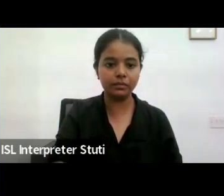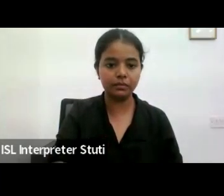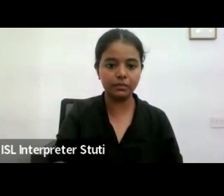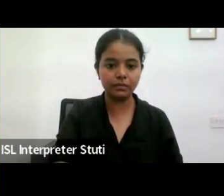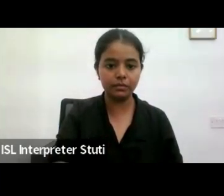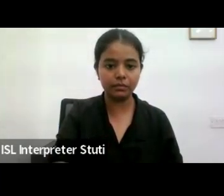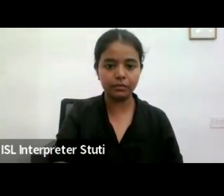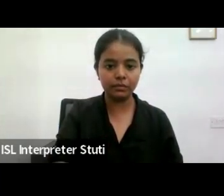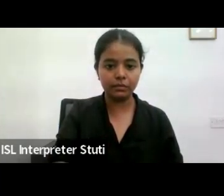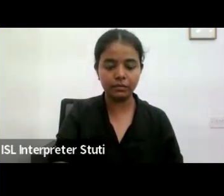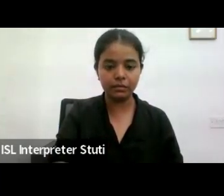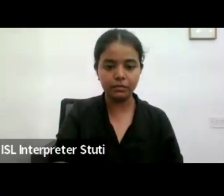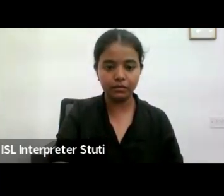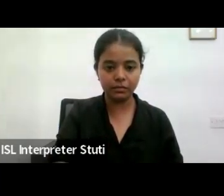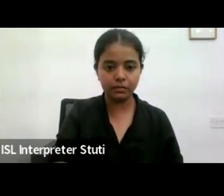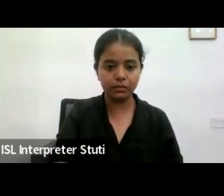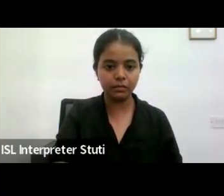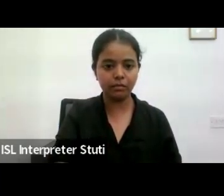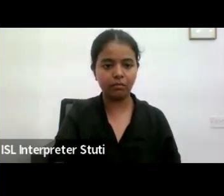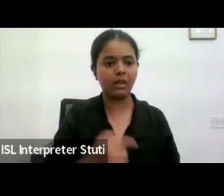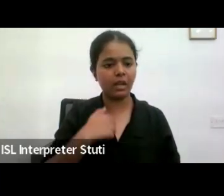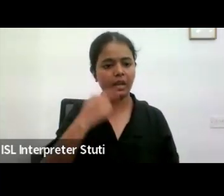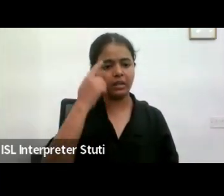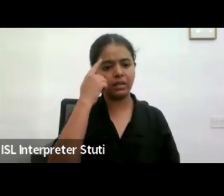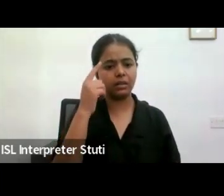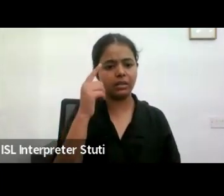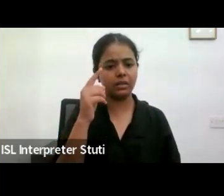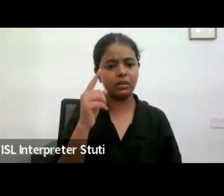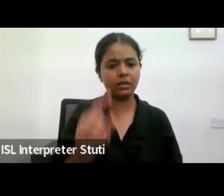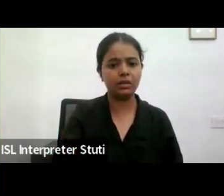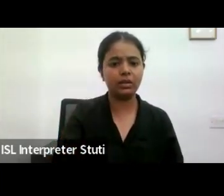I think there's one more,